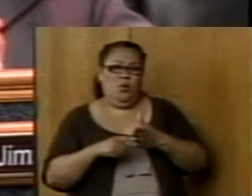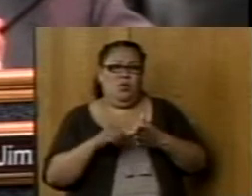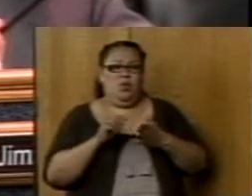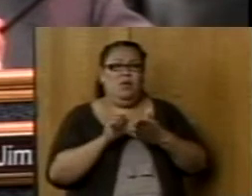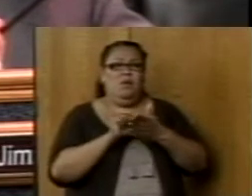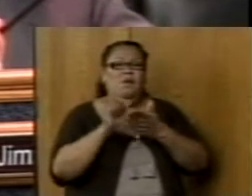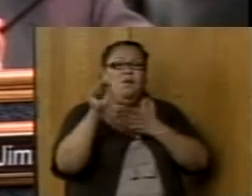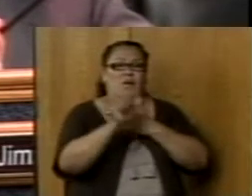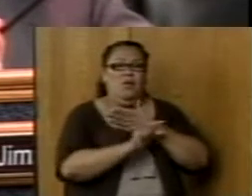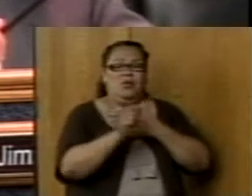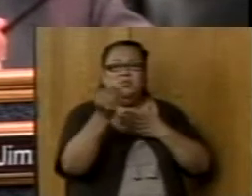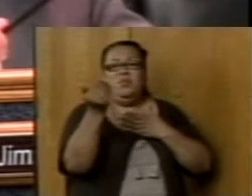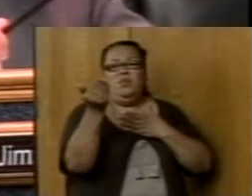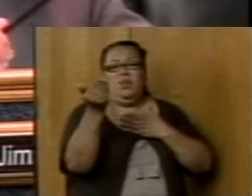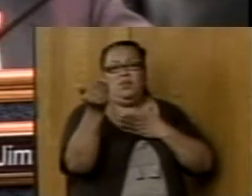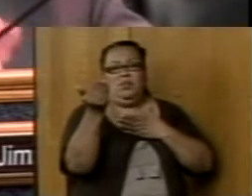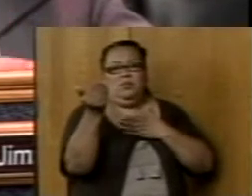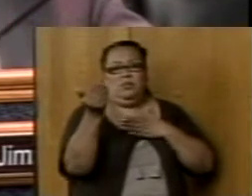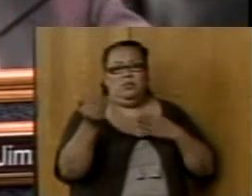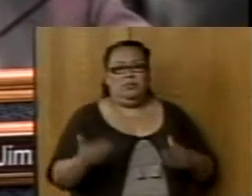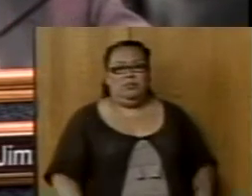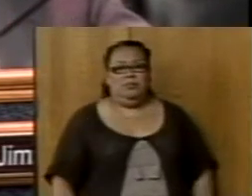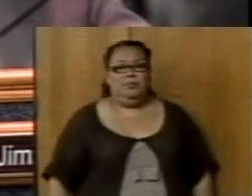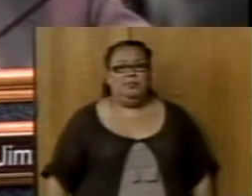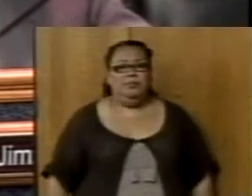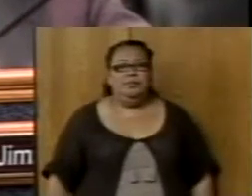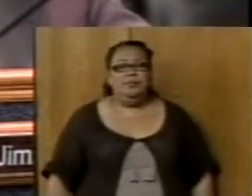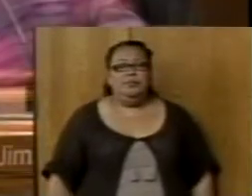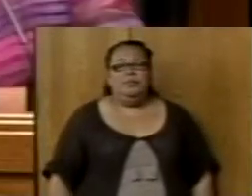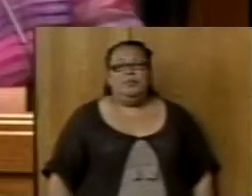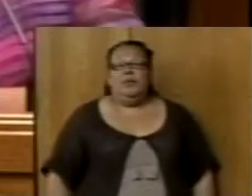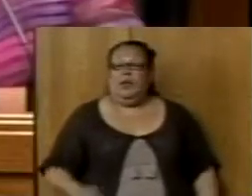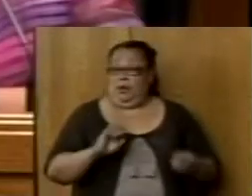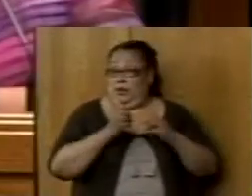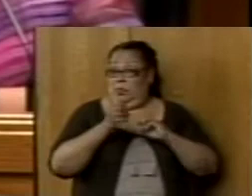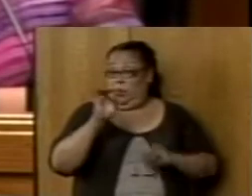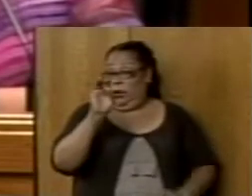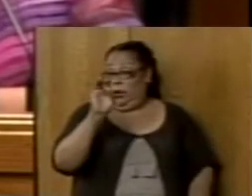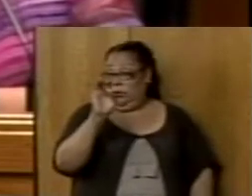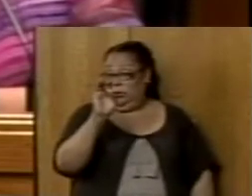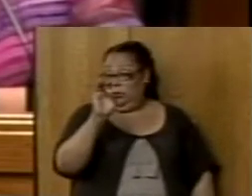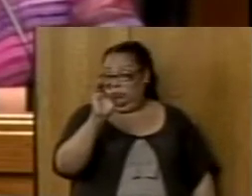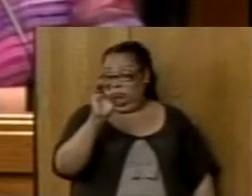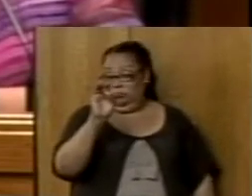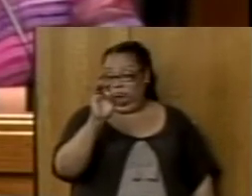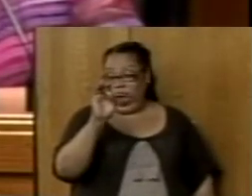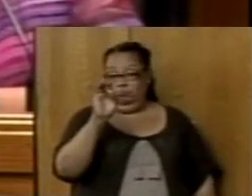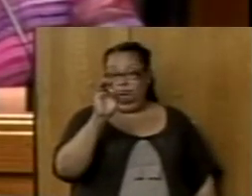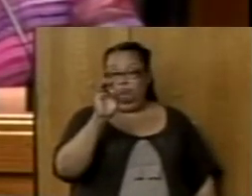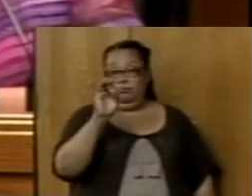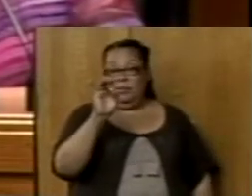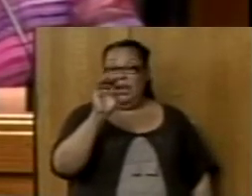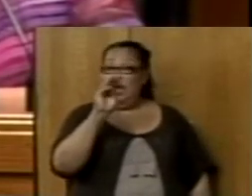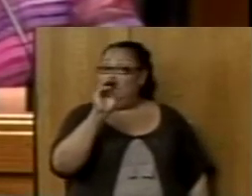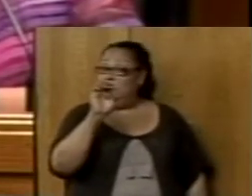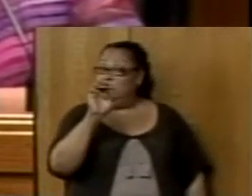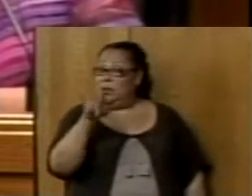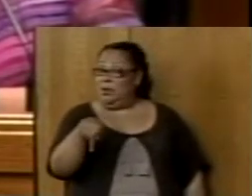August 15th, they will have it ready. Okay, and then number 8 on